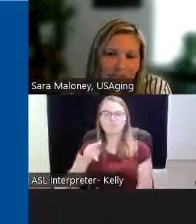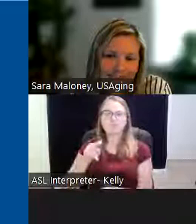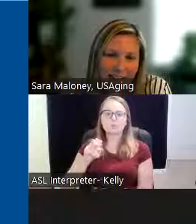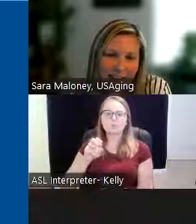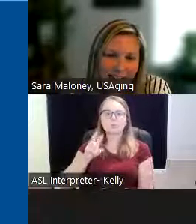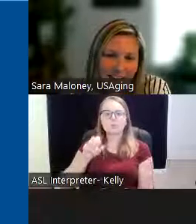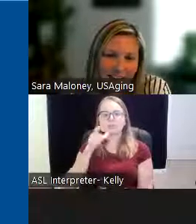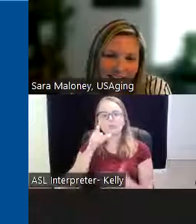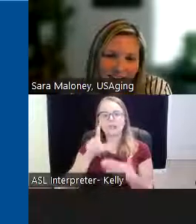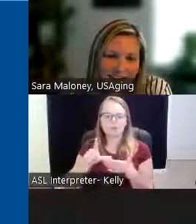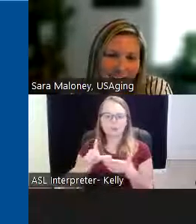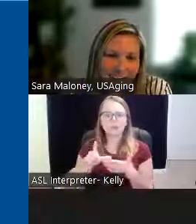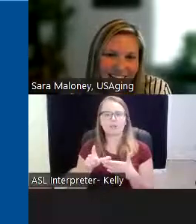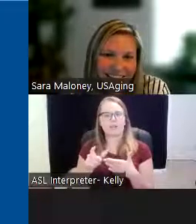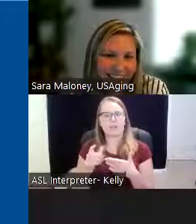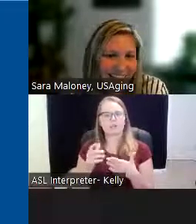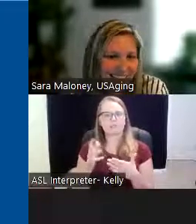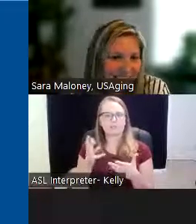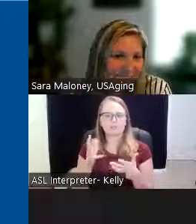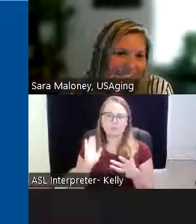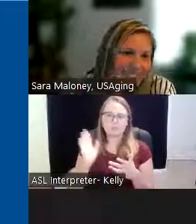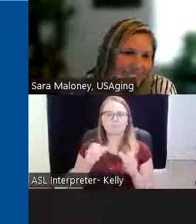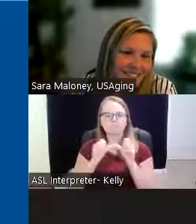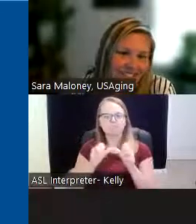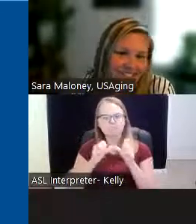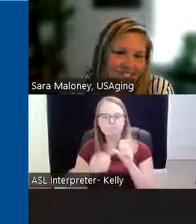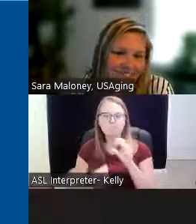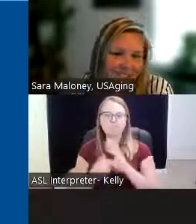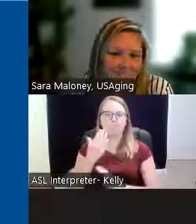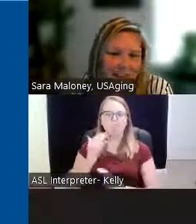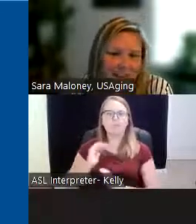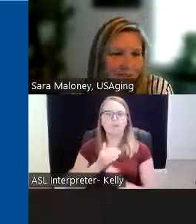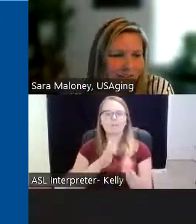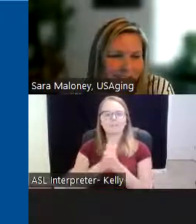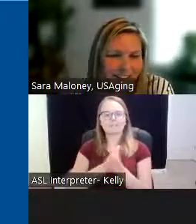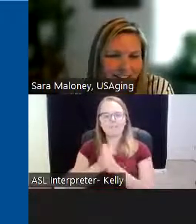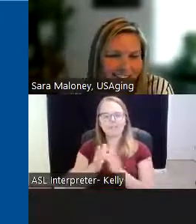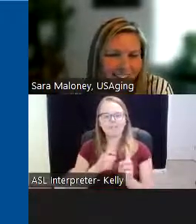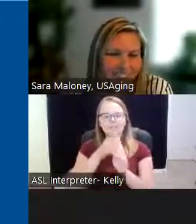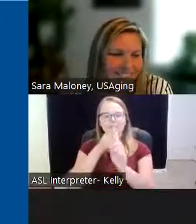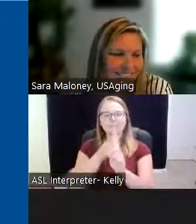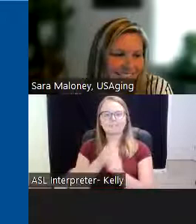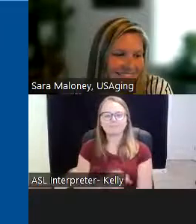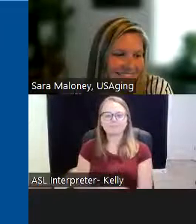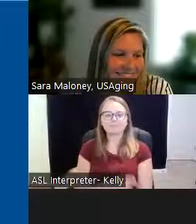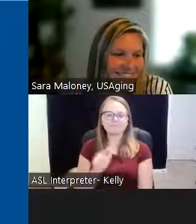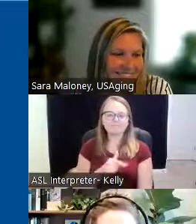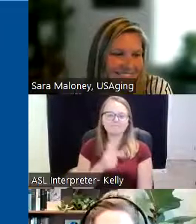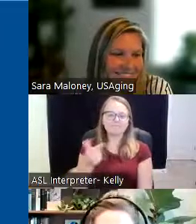and much needed initiative. And thank you. I'll turn it back over to Meredith.